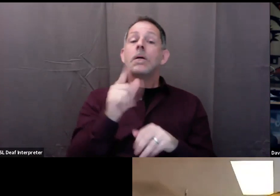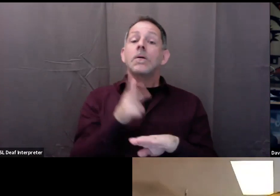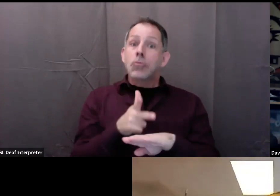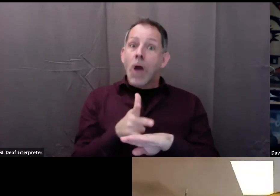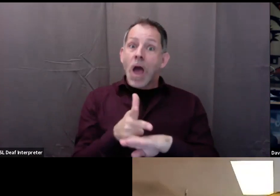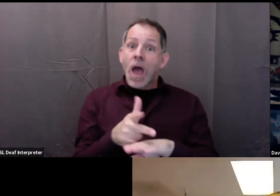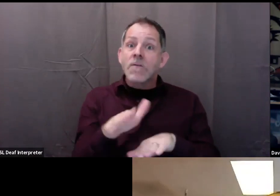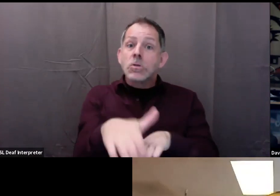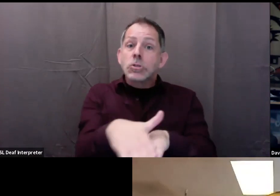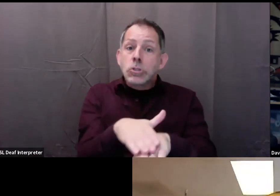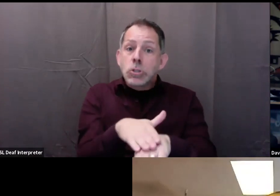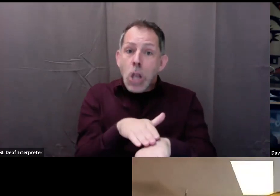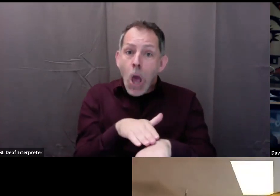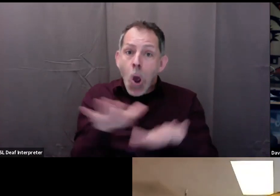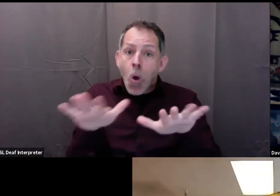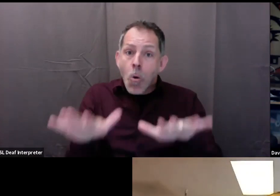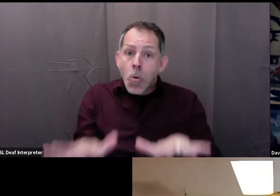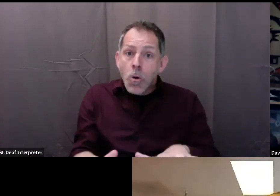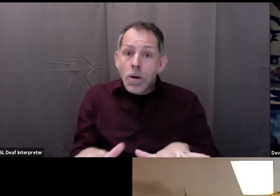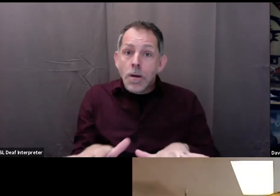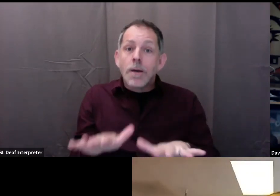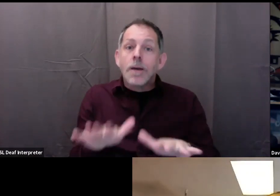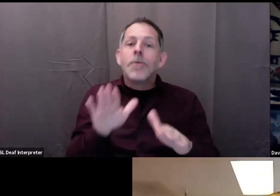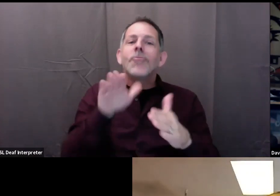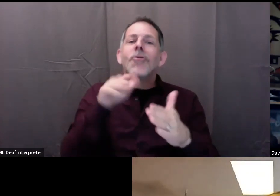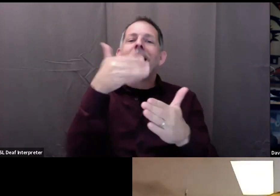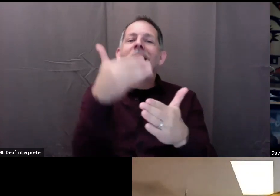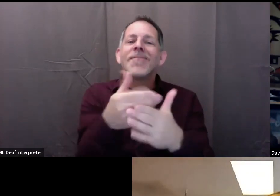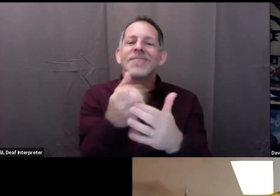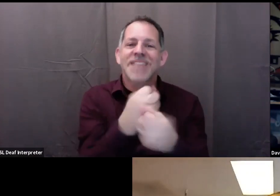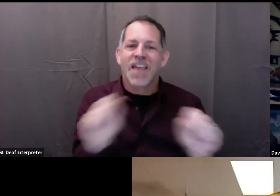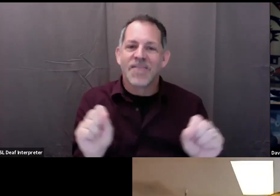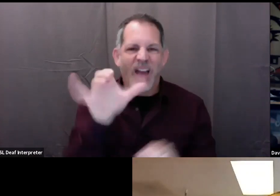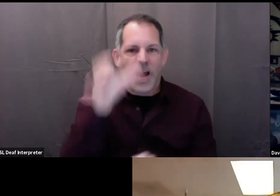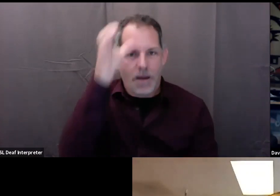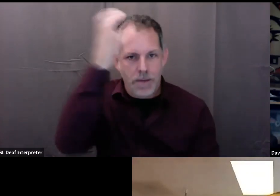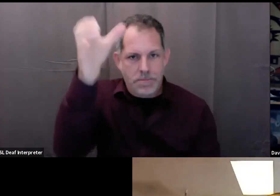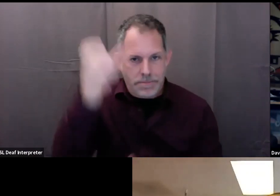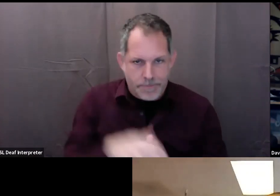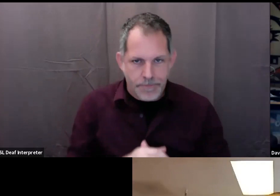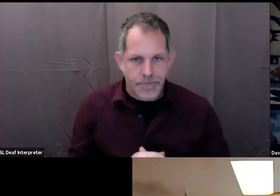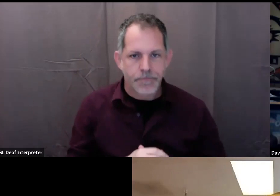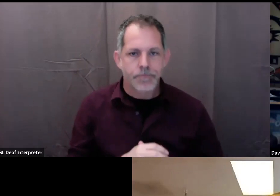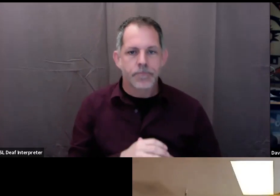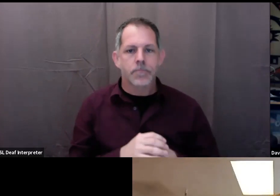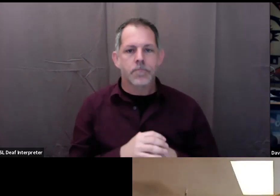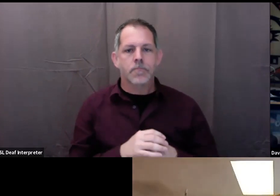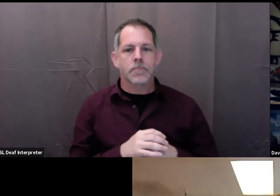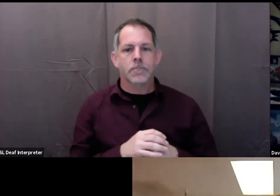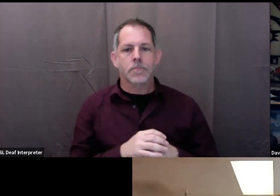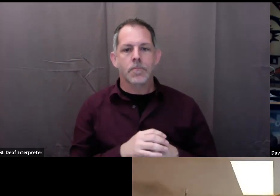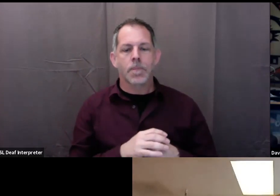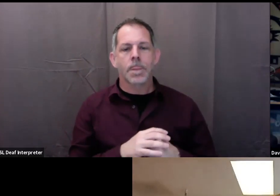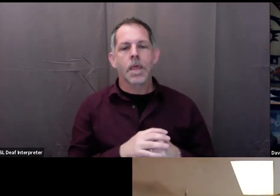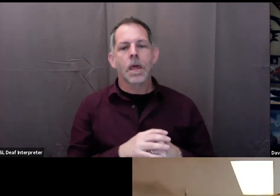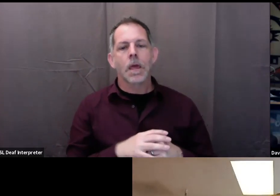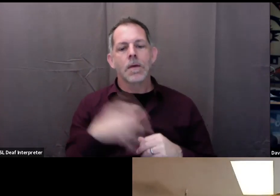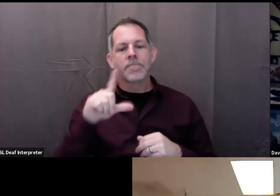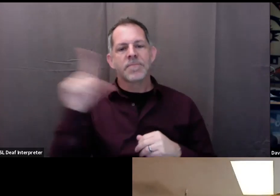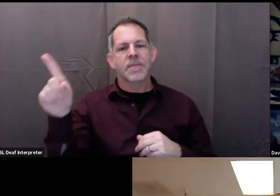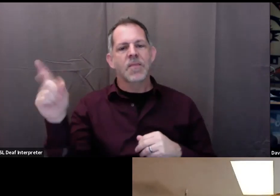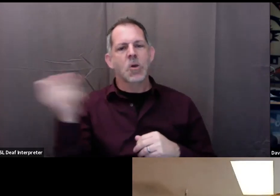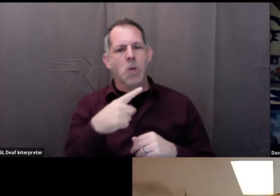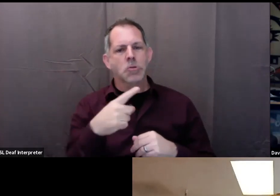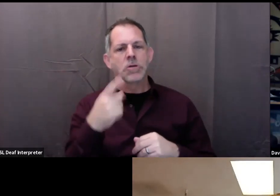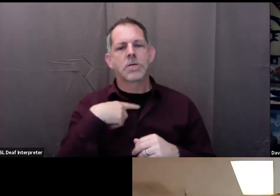into phase 2, we asked people to socially distance and wear masks and those things, and we were very hopeful